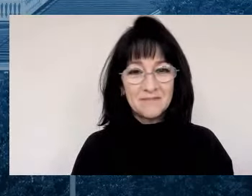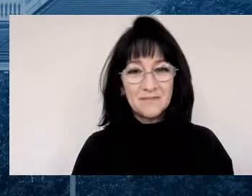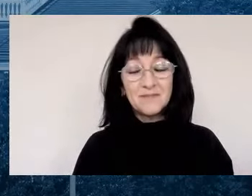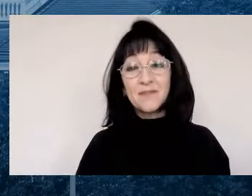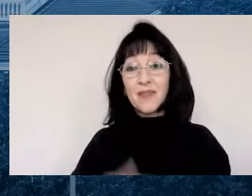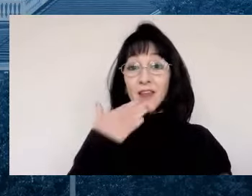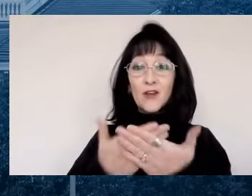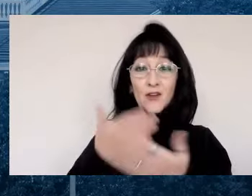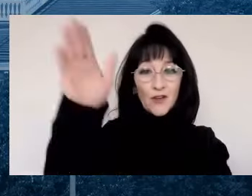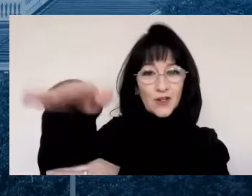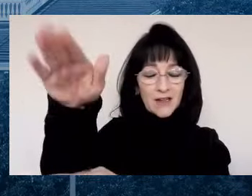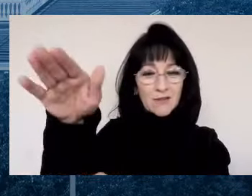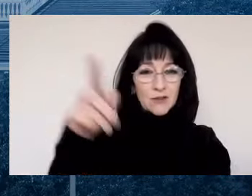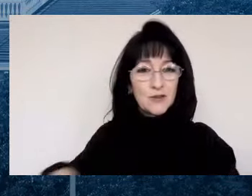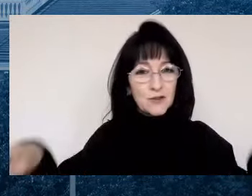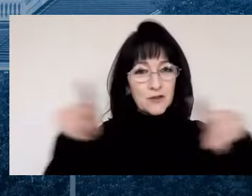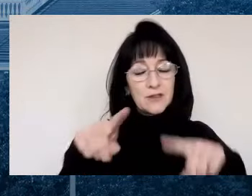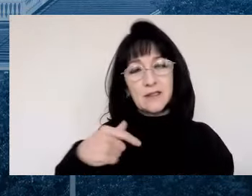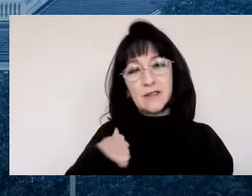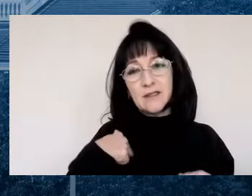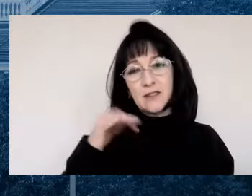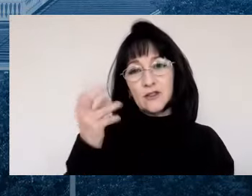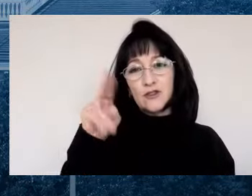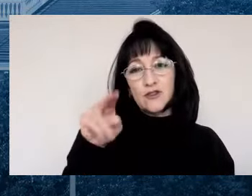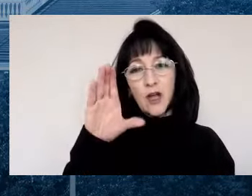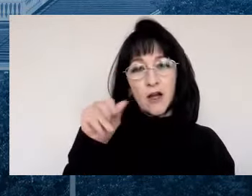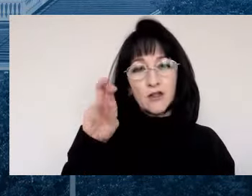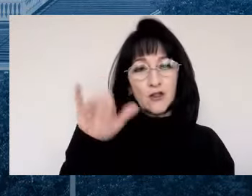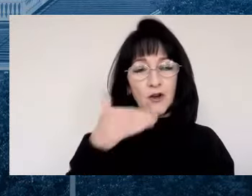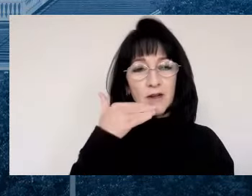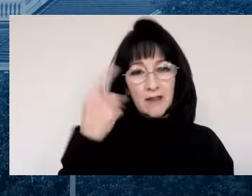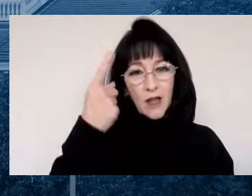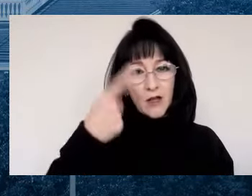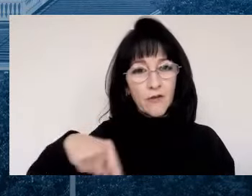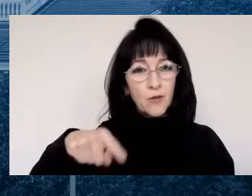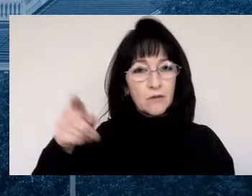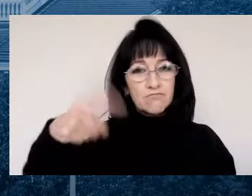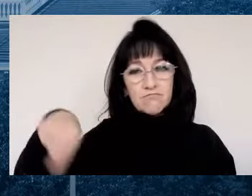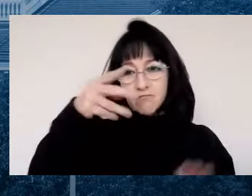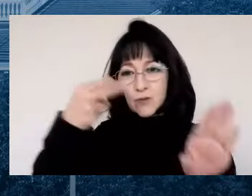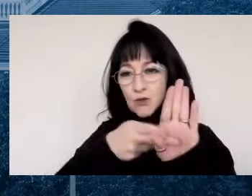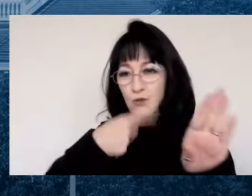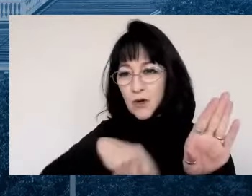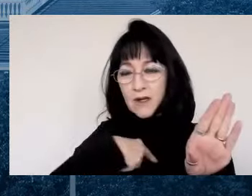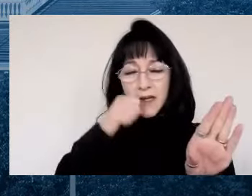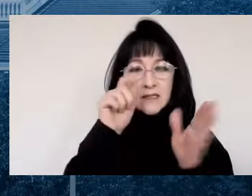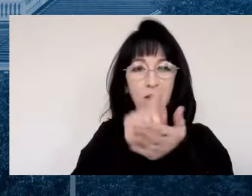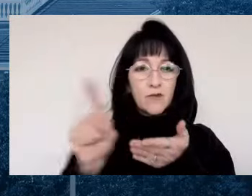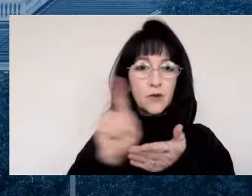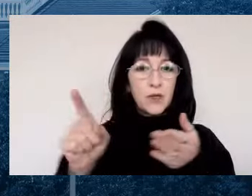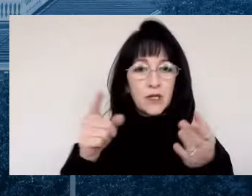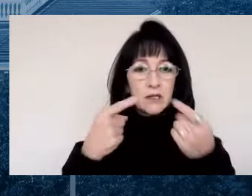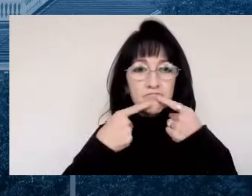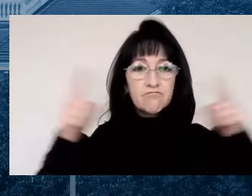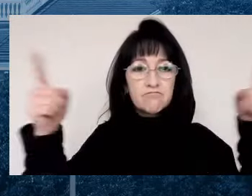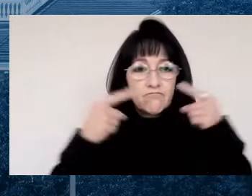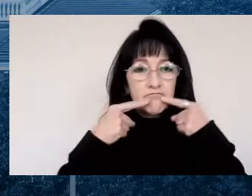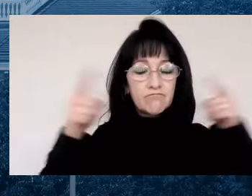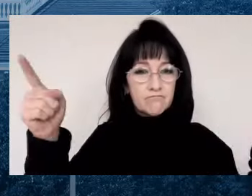Good afternoon, everyone. I'm Governor John Carney. Thank you for joining us again for our weekly press conference on Delaware's response